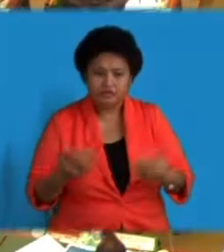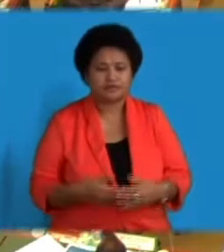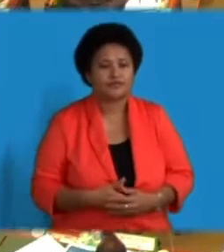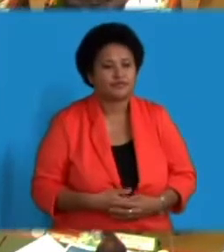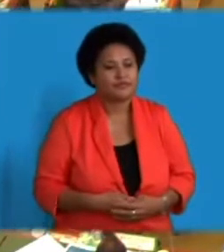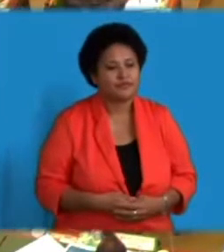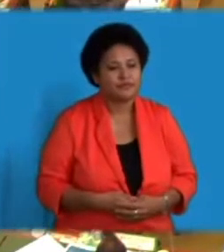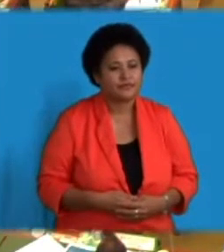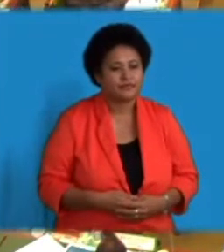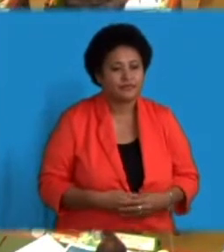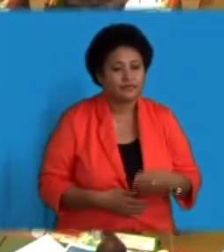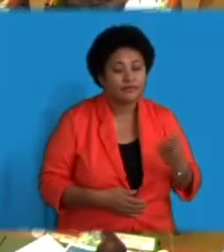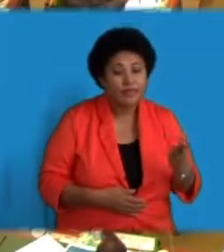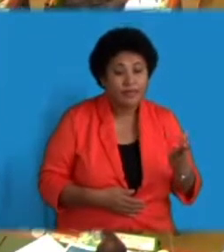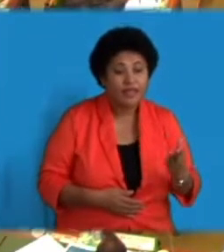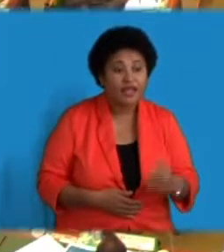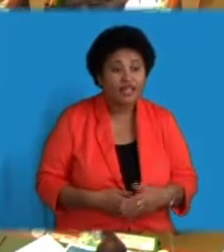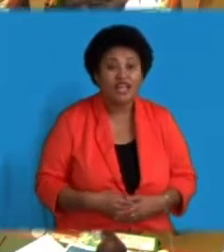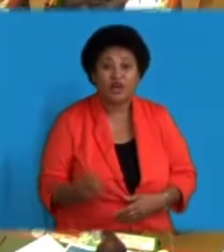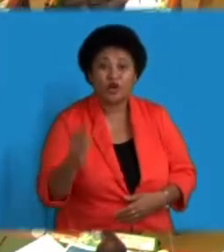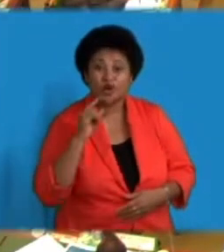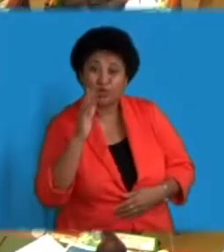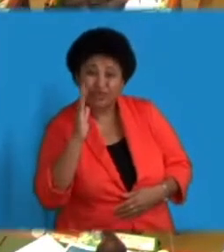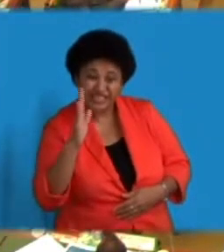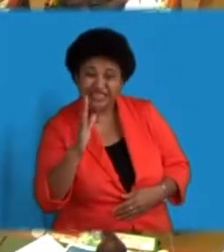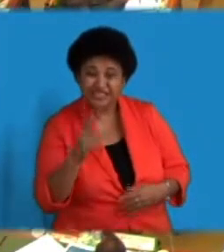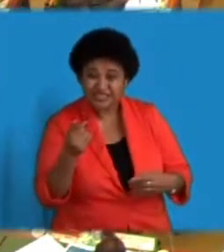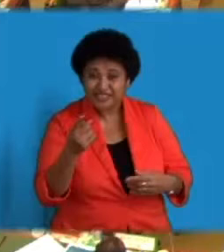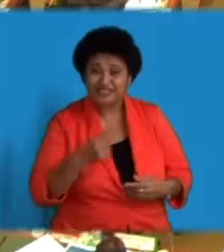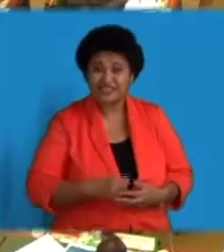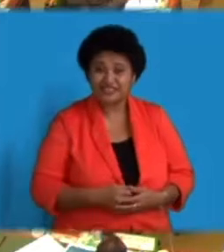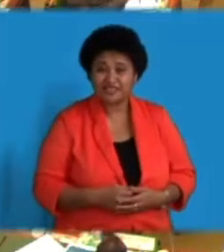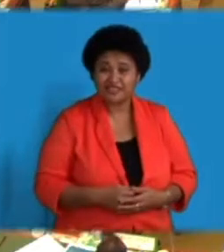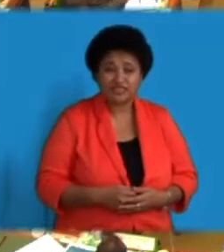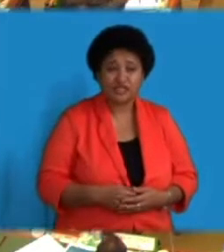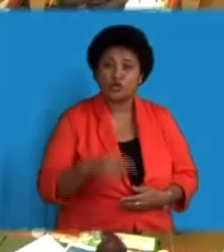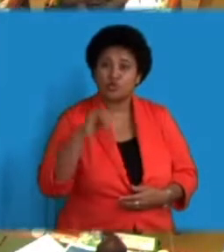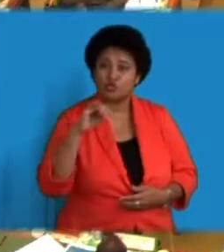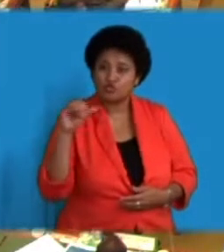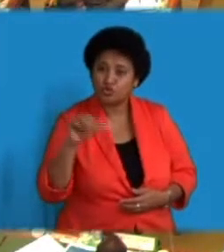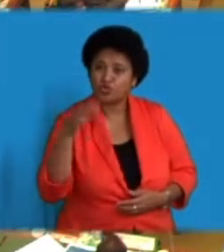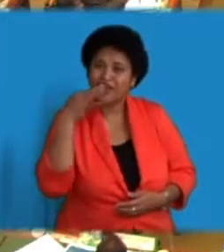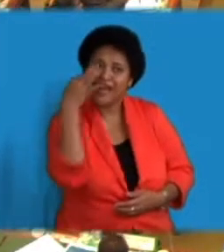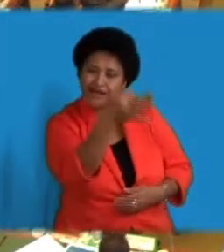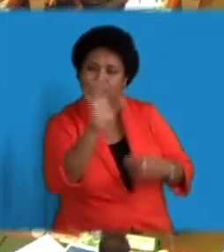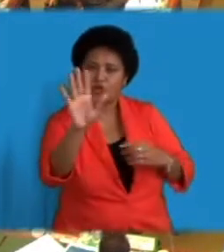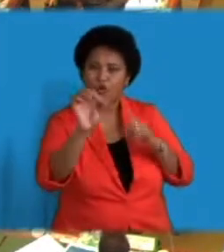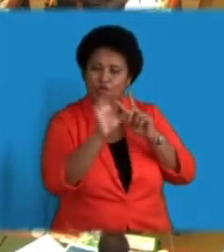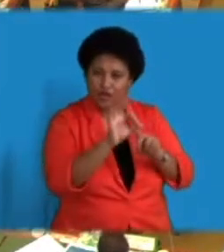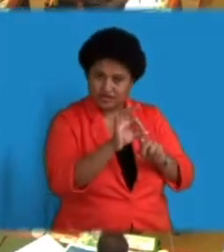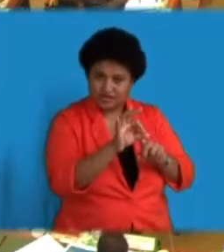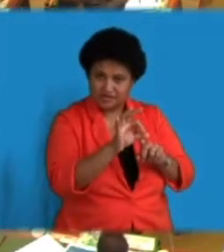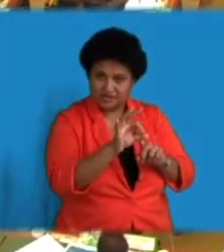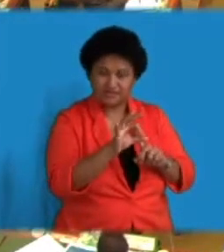To preaching and sermonizing, when really what he needs to be able to do is ask a supplementary question. A